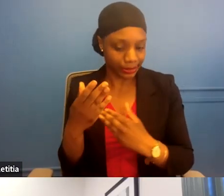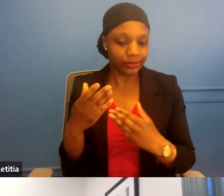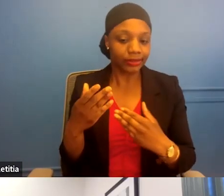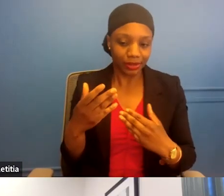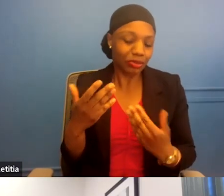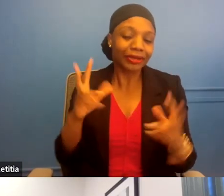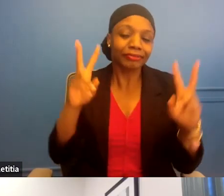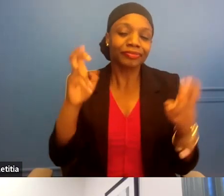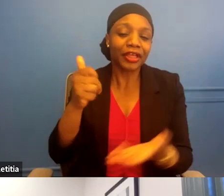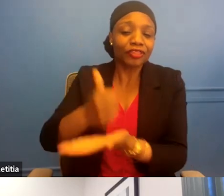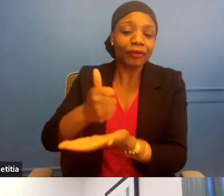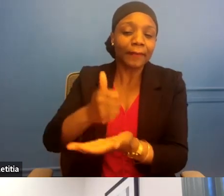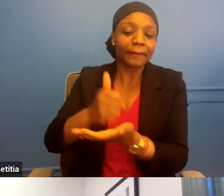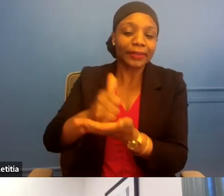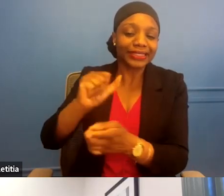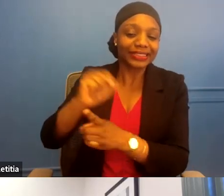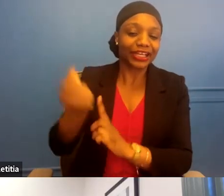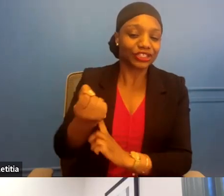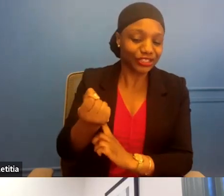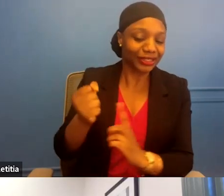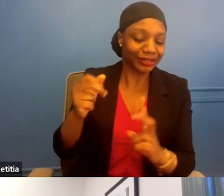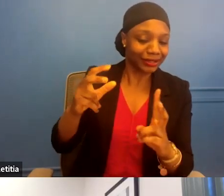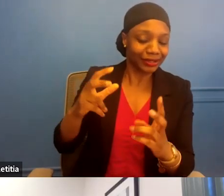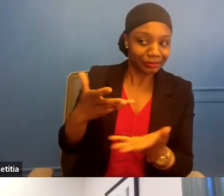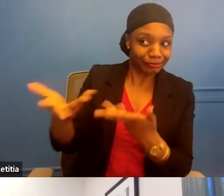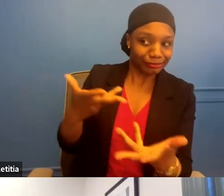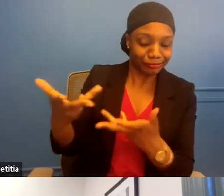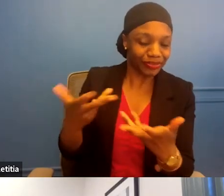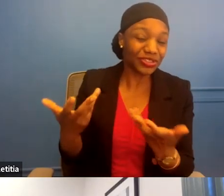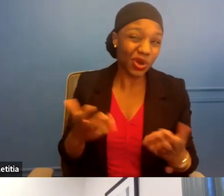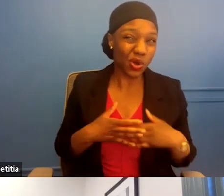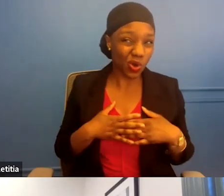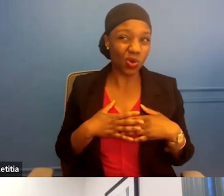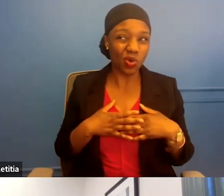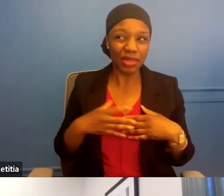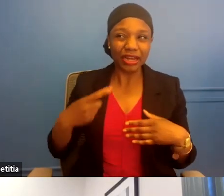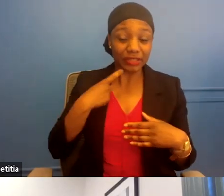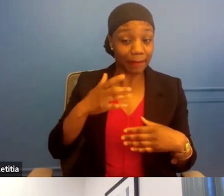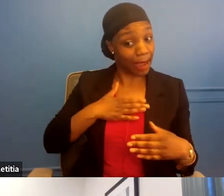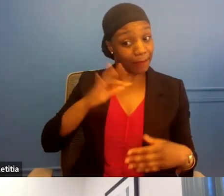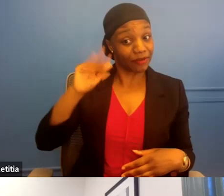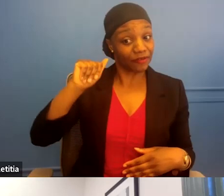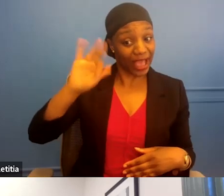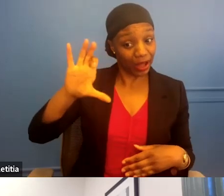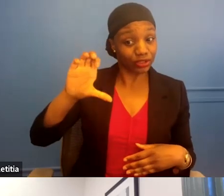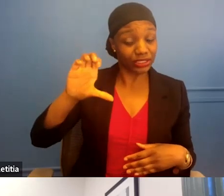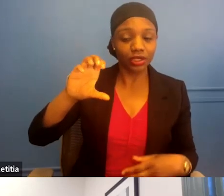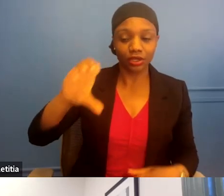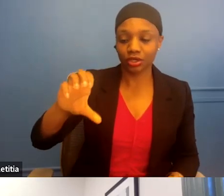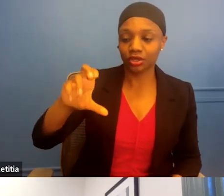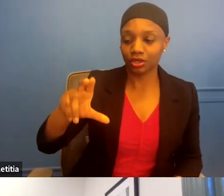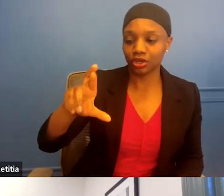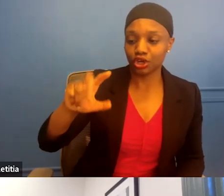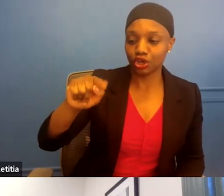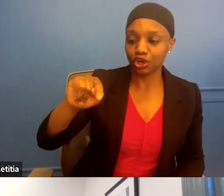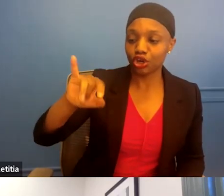therapy session that you really needed. So my big professors that influenced me at the time was Curtis Smith, who's no longer there